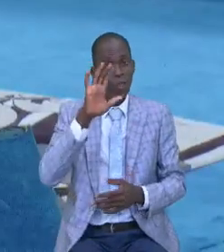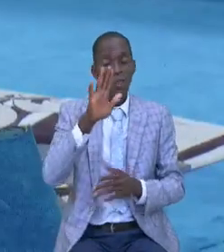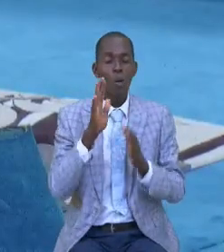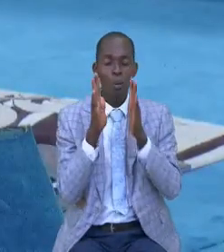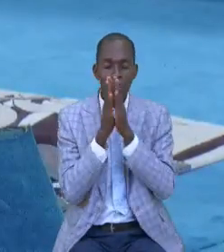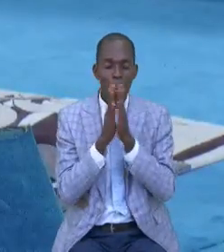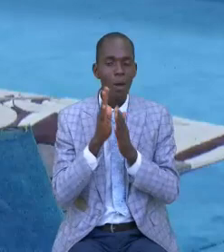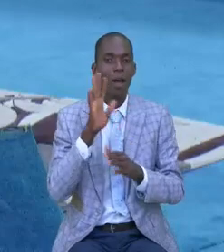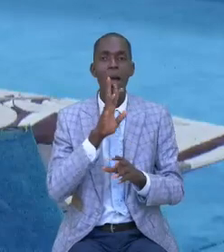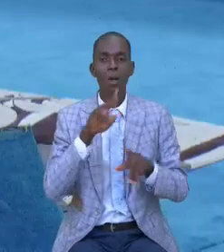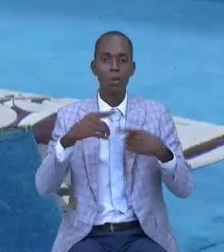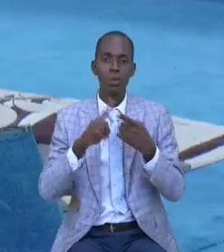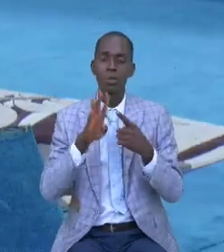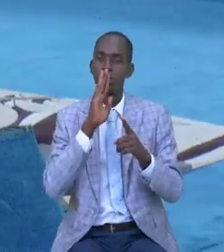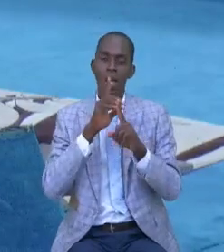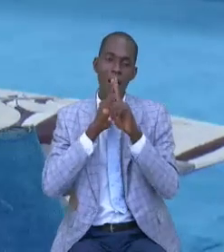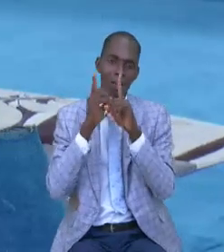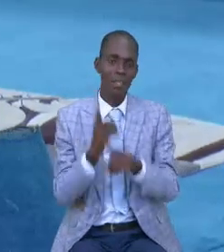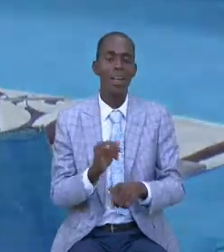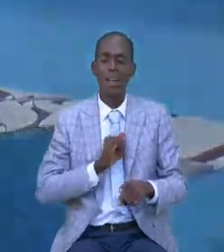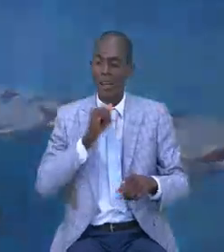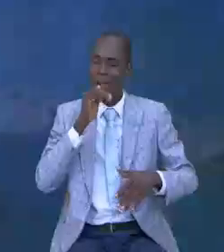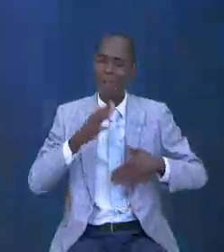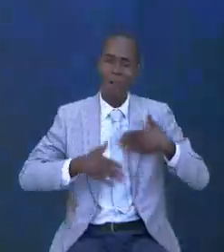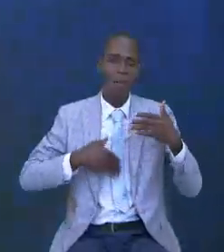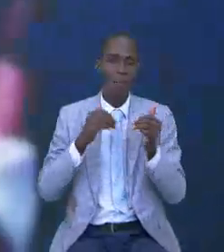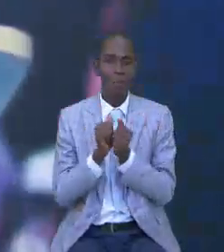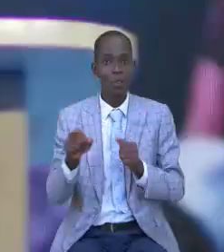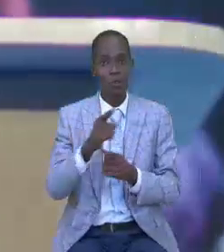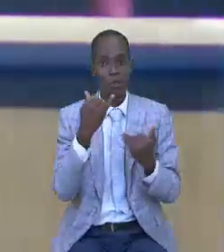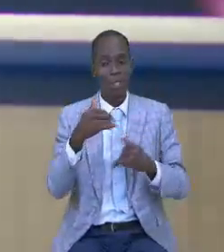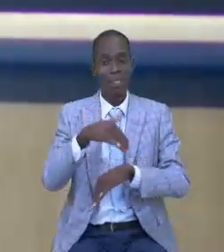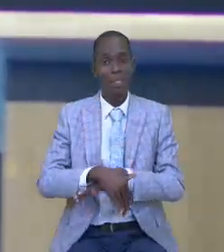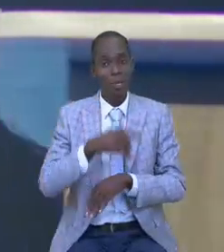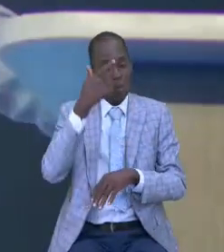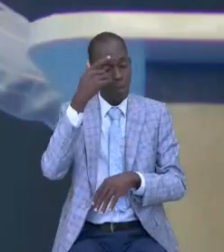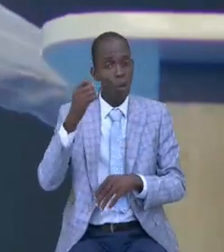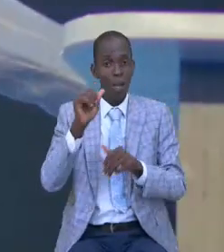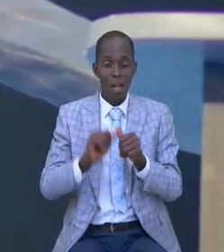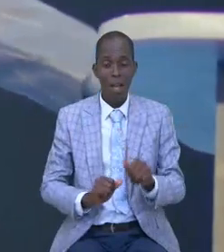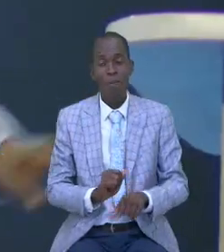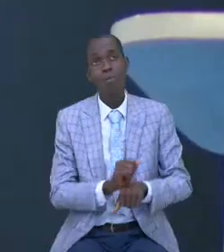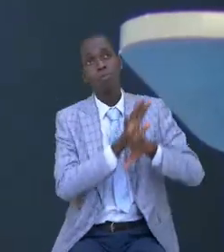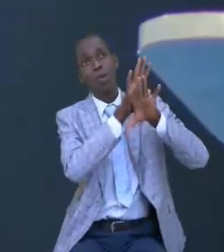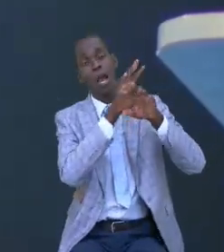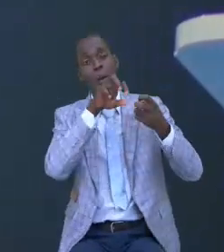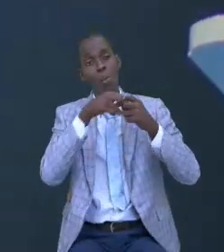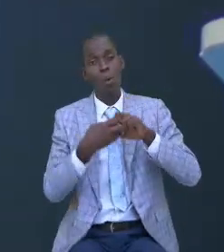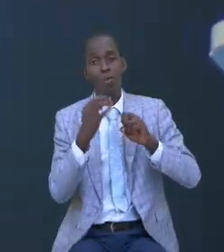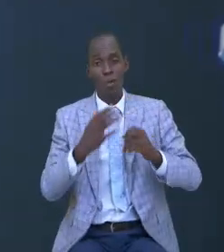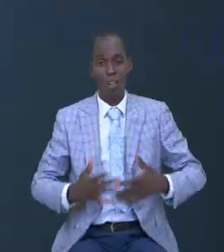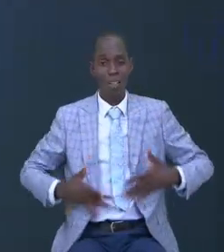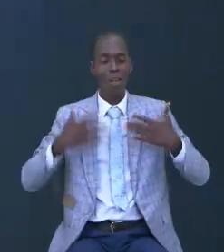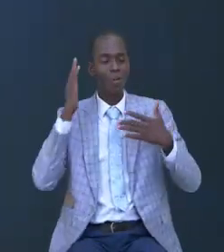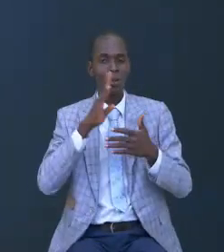be answered. I rejoice with you tonight. Every mountain of your life will be moved out